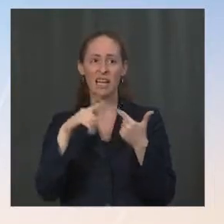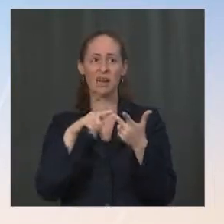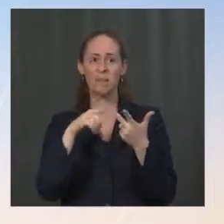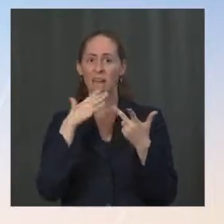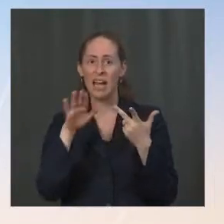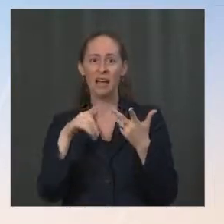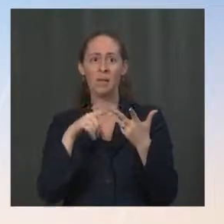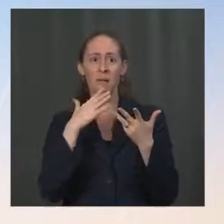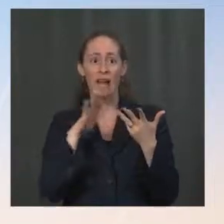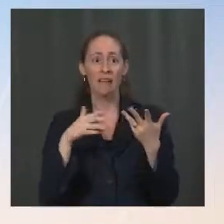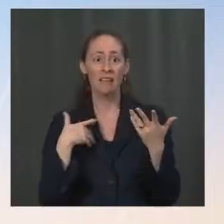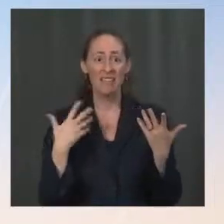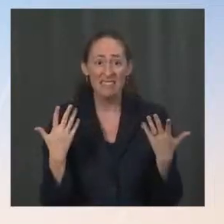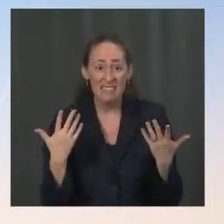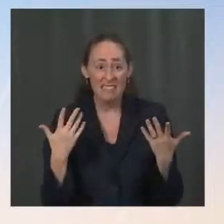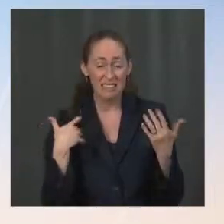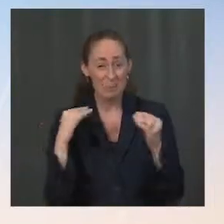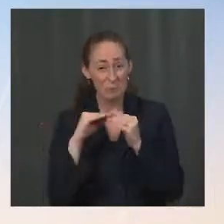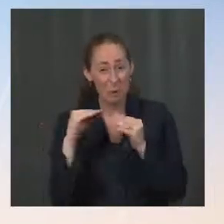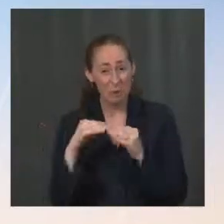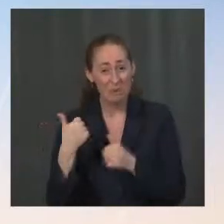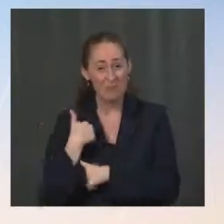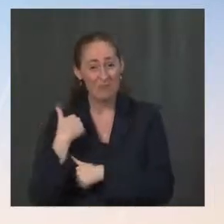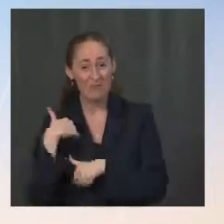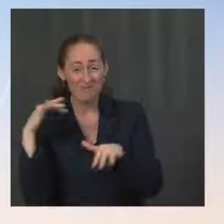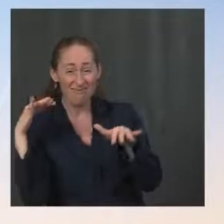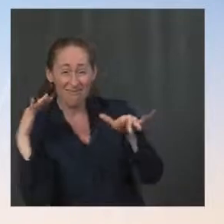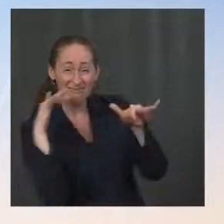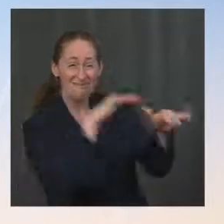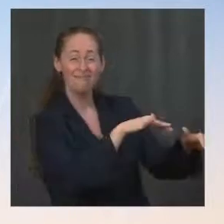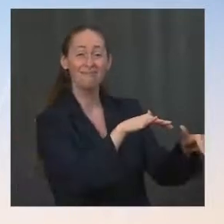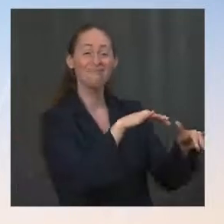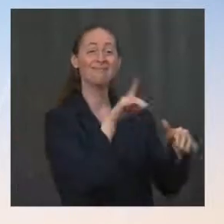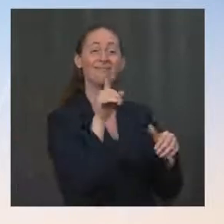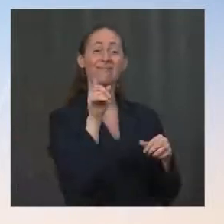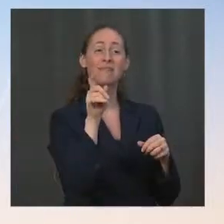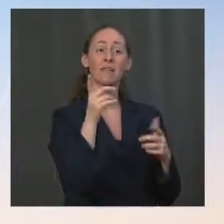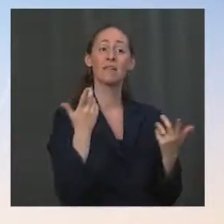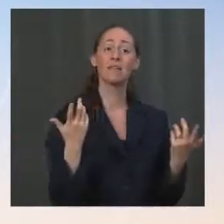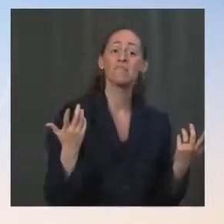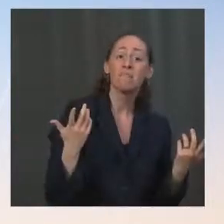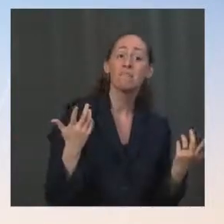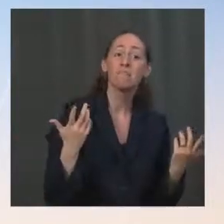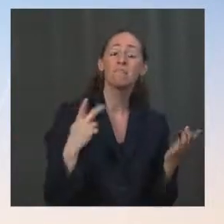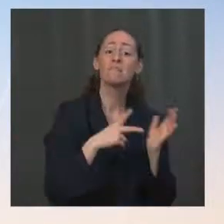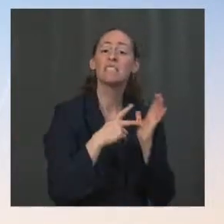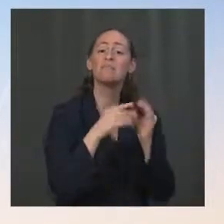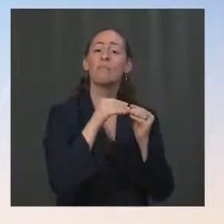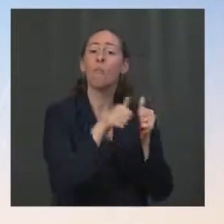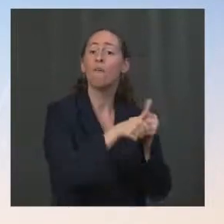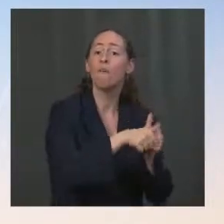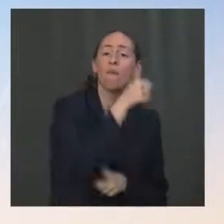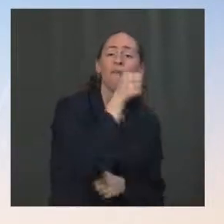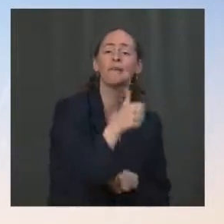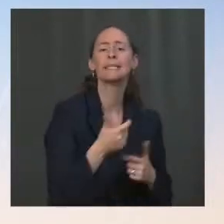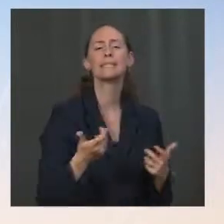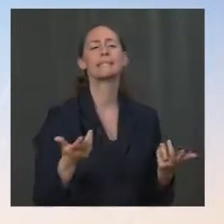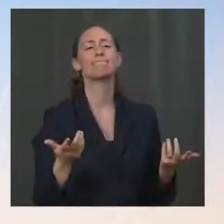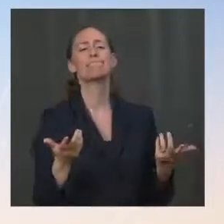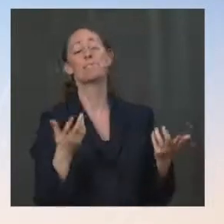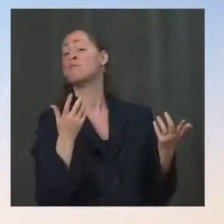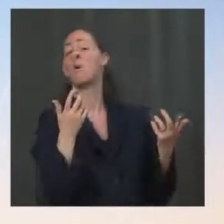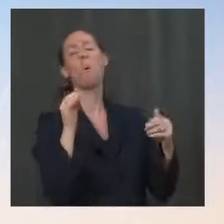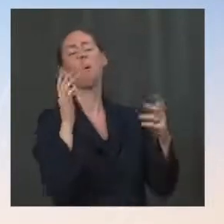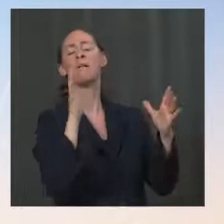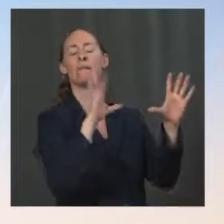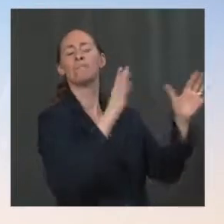lose their lives. That's an option. Some support that. That's their prerogative. You pull out and you don't put anyone at